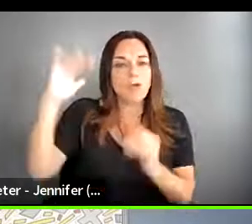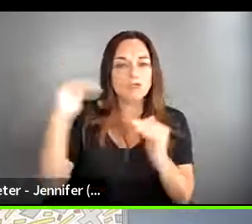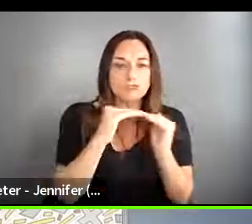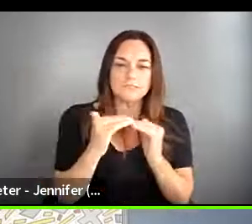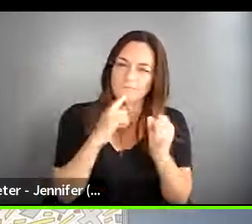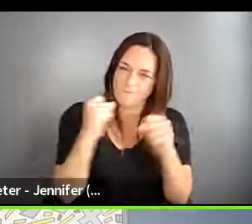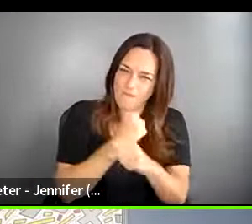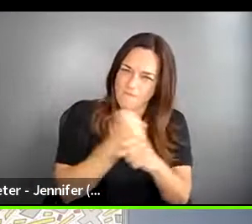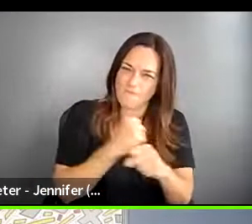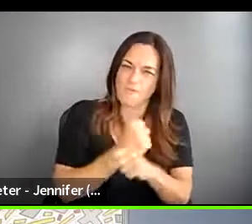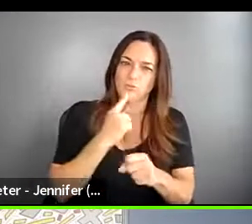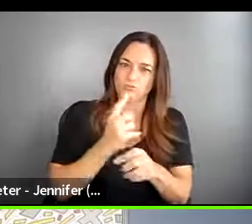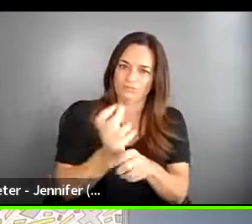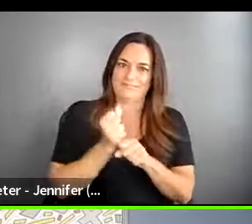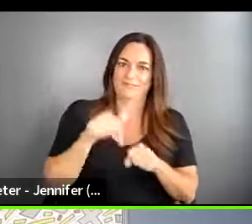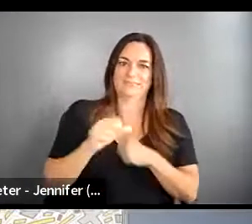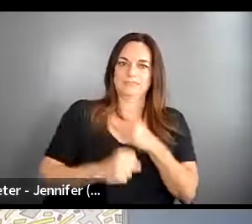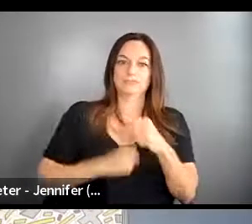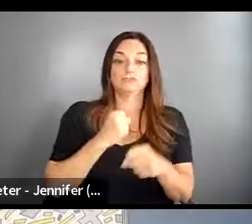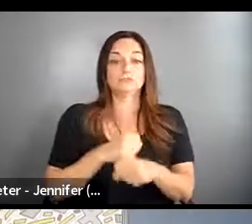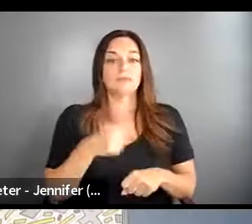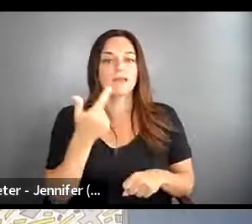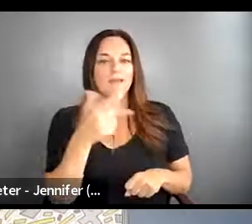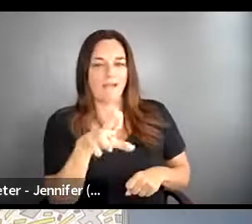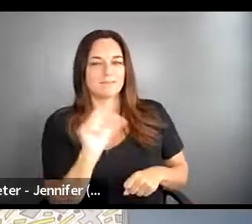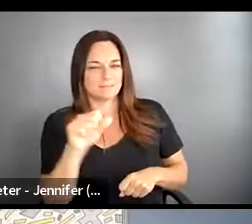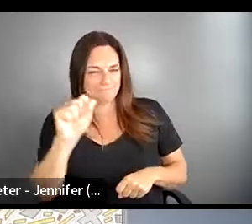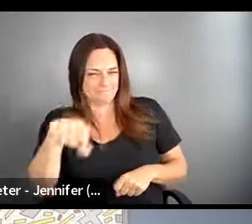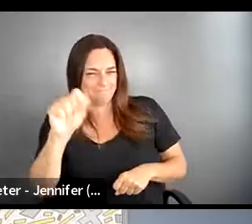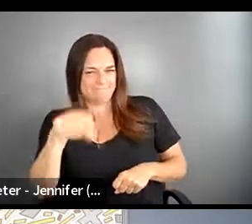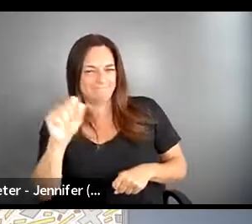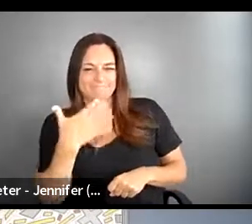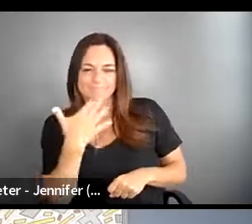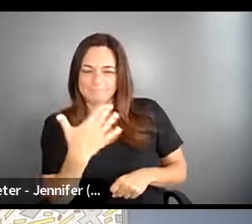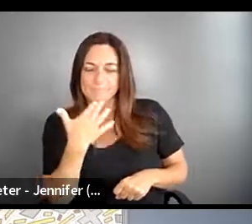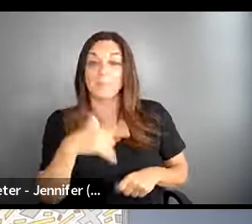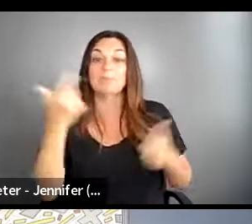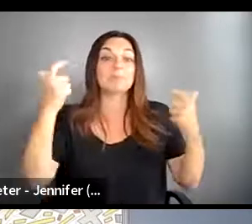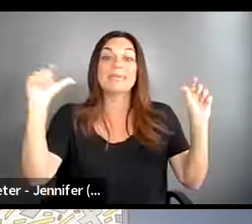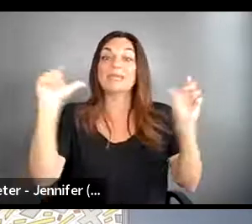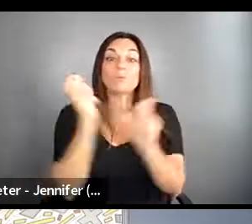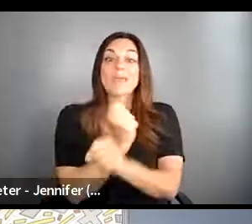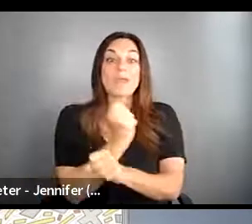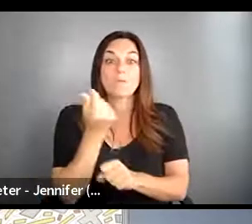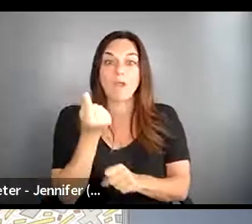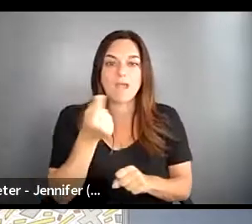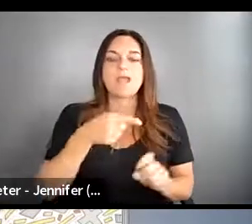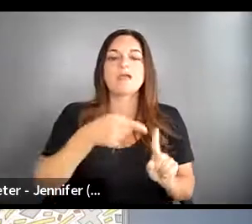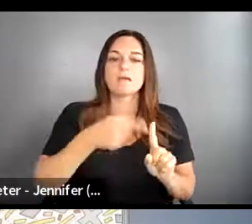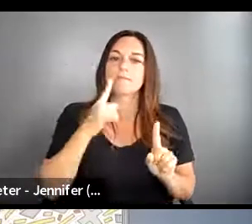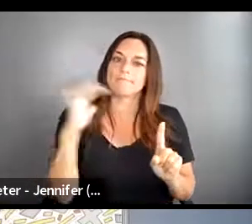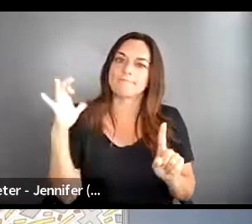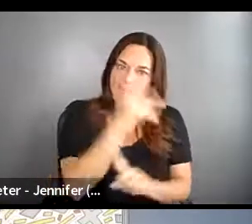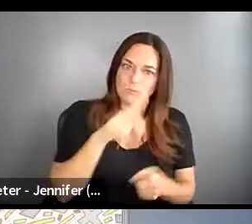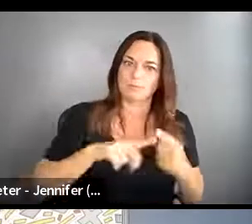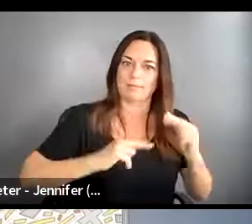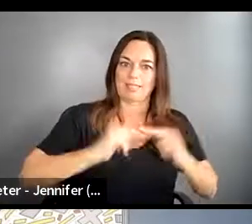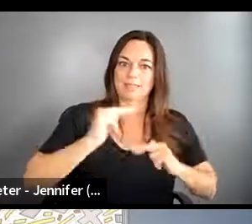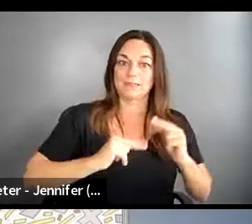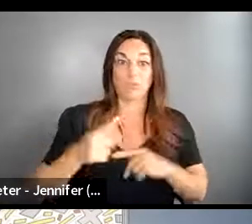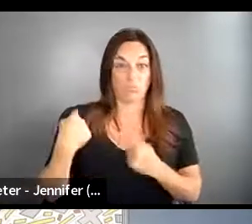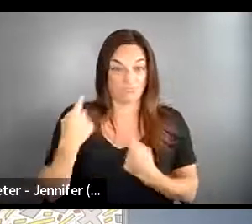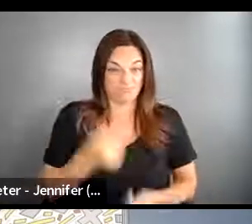receive this year? Yeah, absolutely. Thanks so much. The big win was that we were back in the building. We spent all